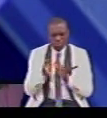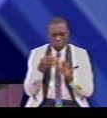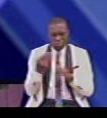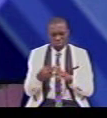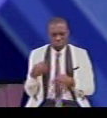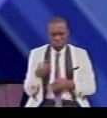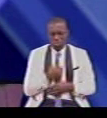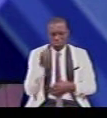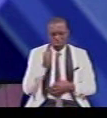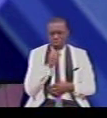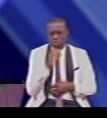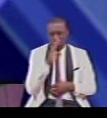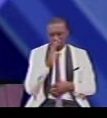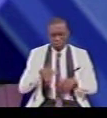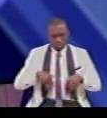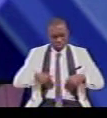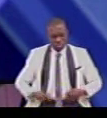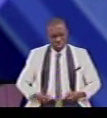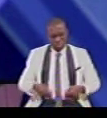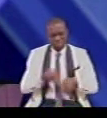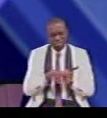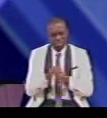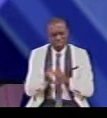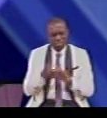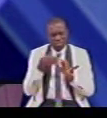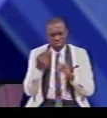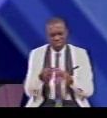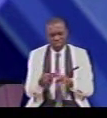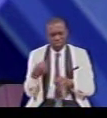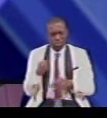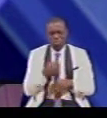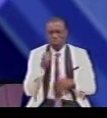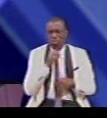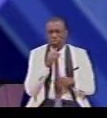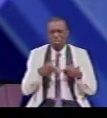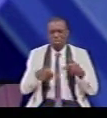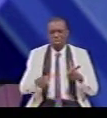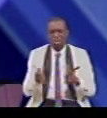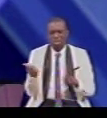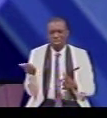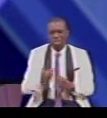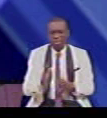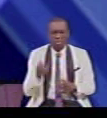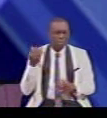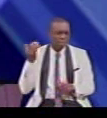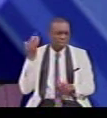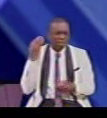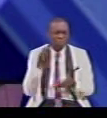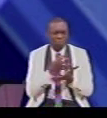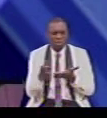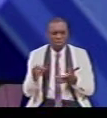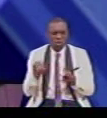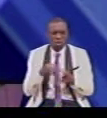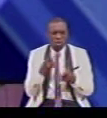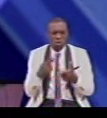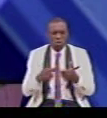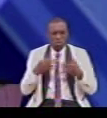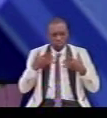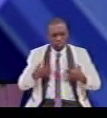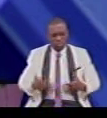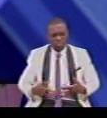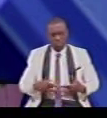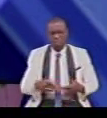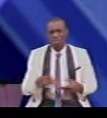we pray that we will not allow any thought of failure or any previous disappointments or discouragement to have any hold